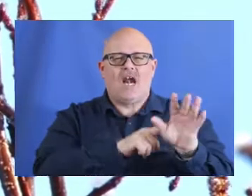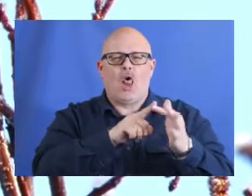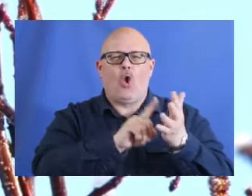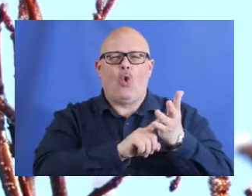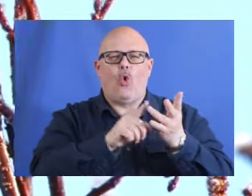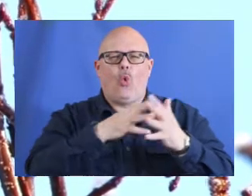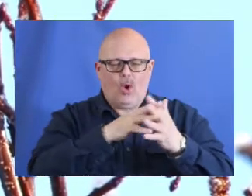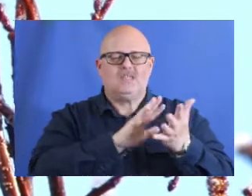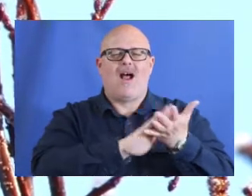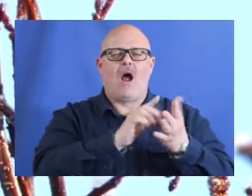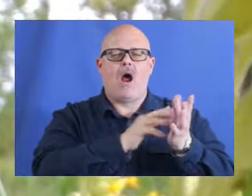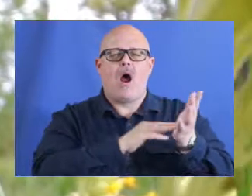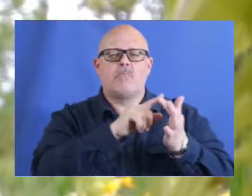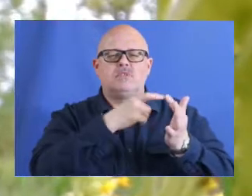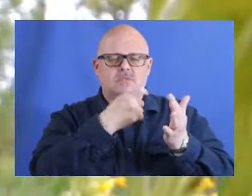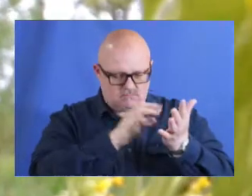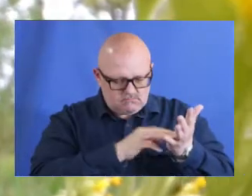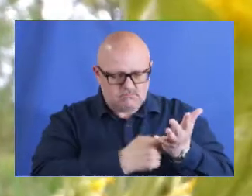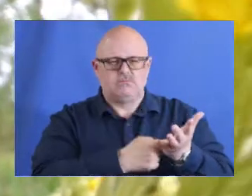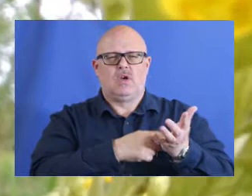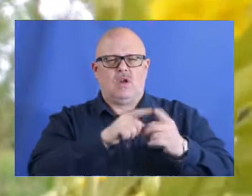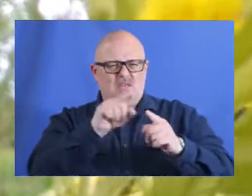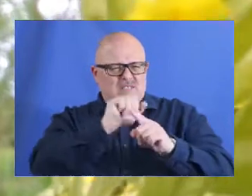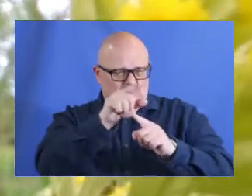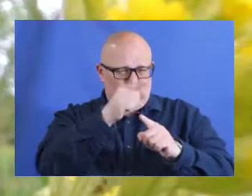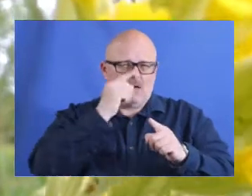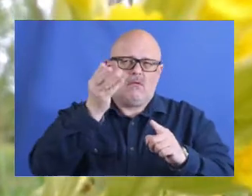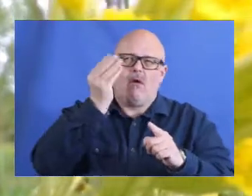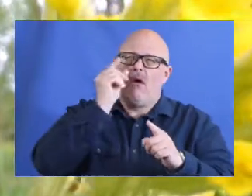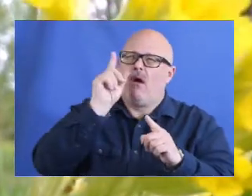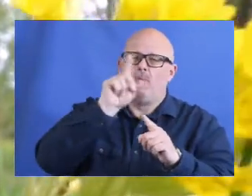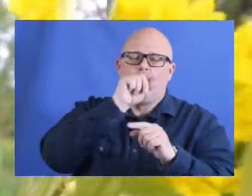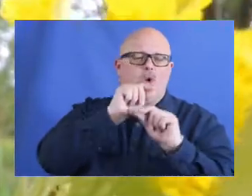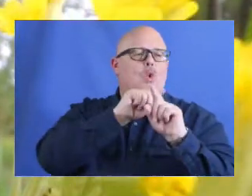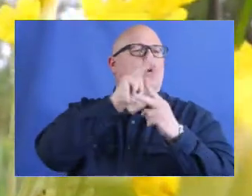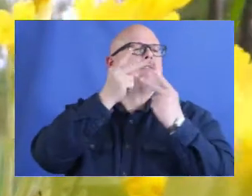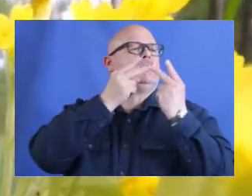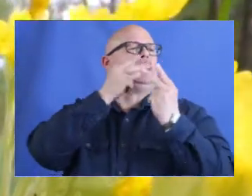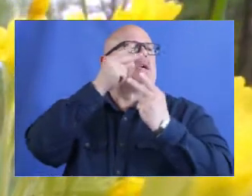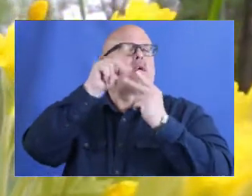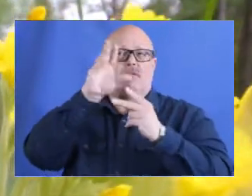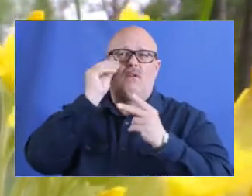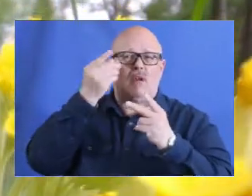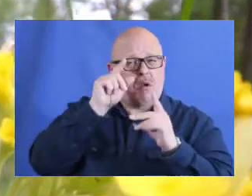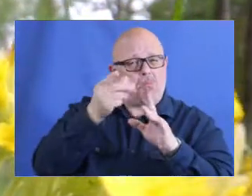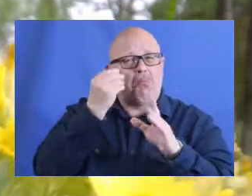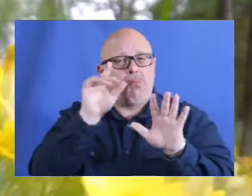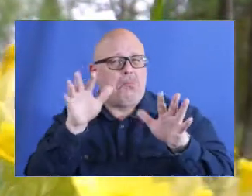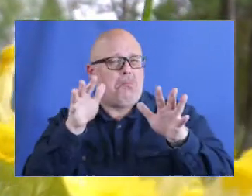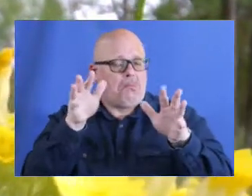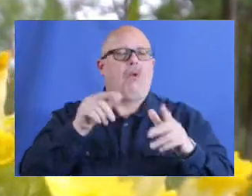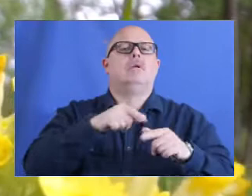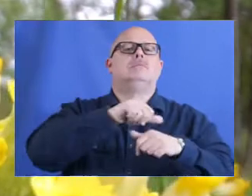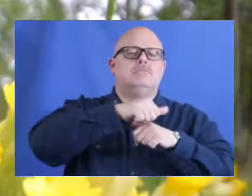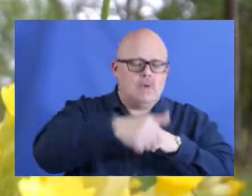of bushes. In summer, you'll be spoilt with a riot of colourful wildflowers, from yellow